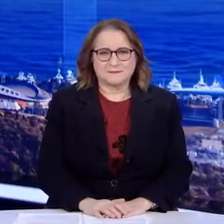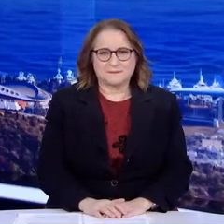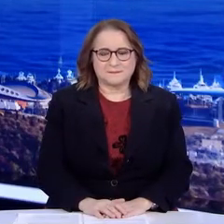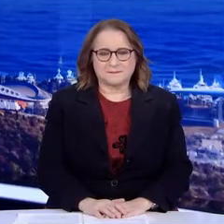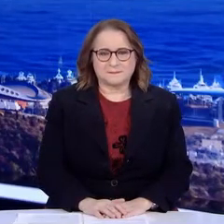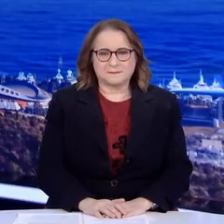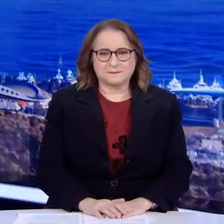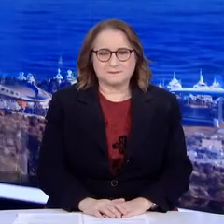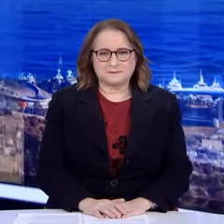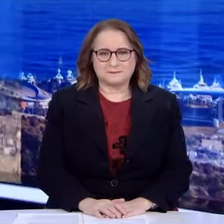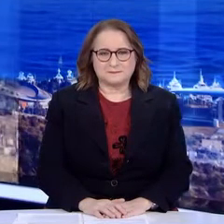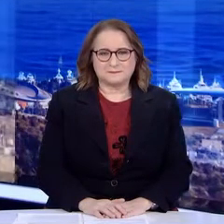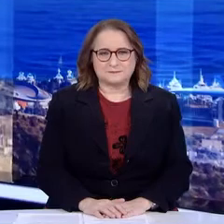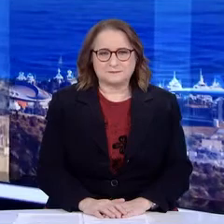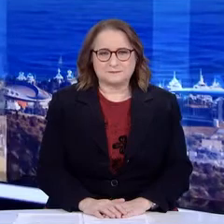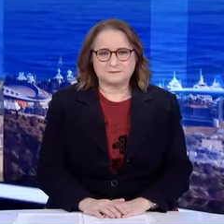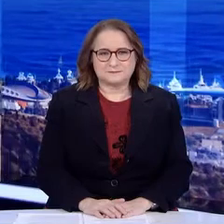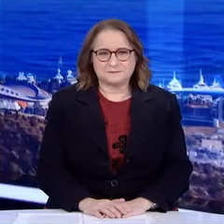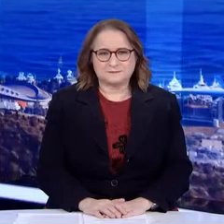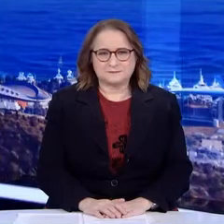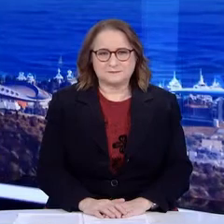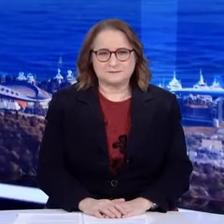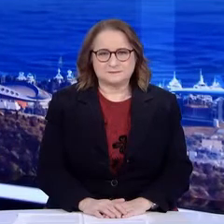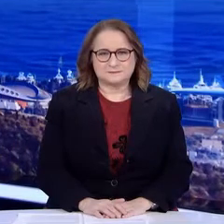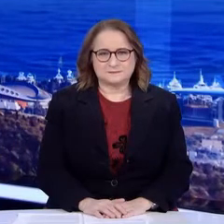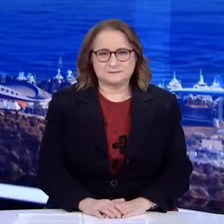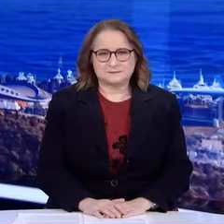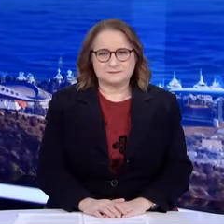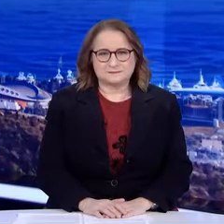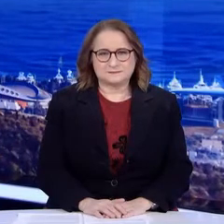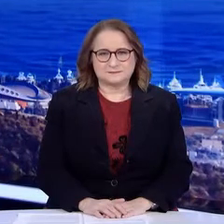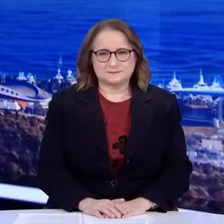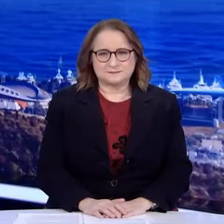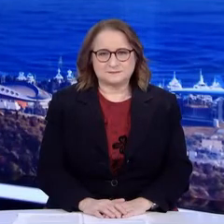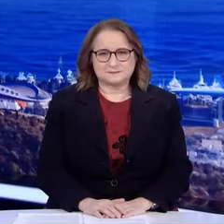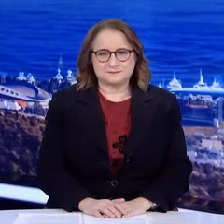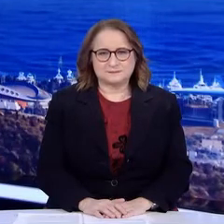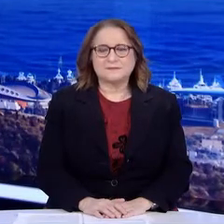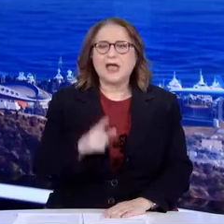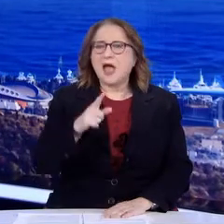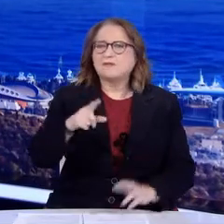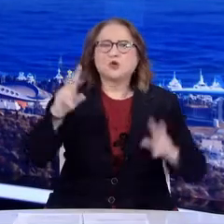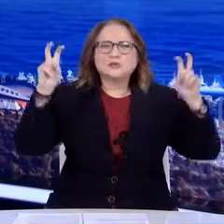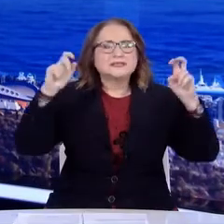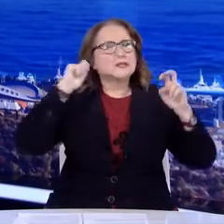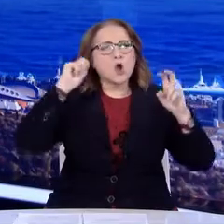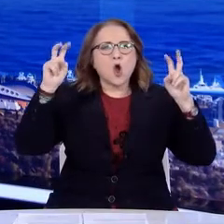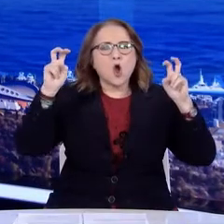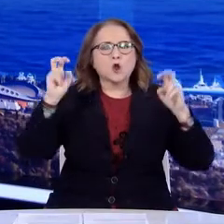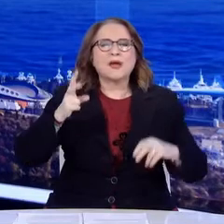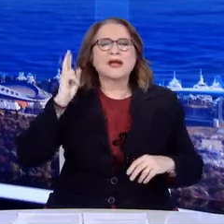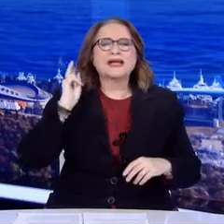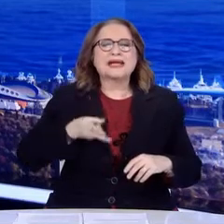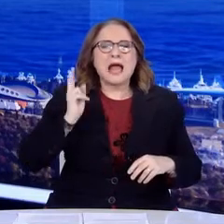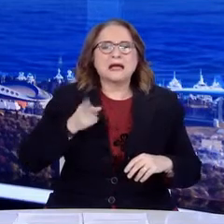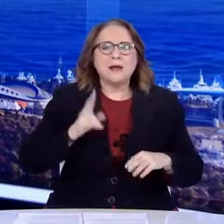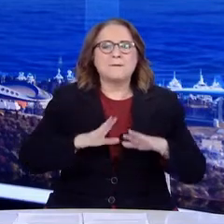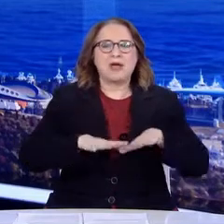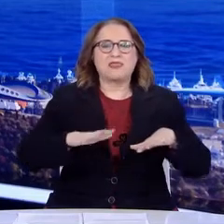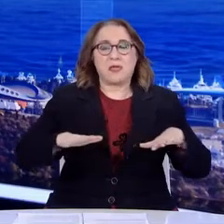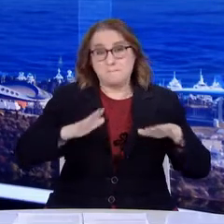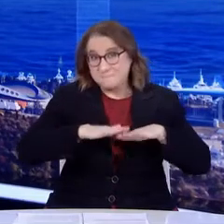villains. Yes! Arrest them! Look, what audiences can expect when they see bad guys in that